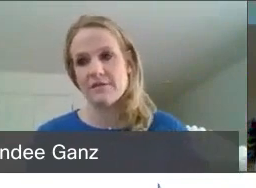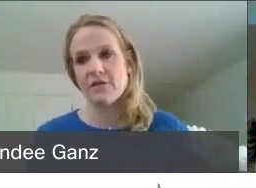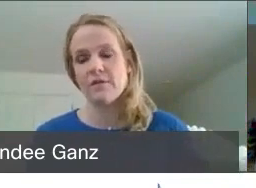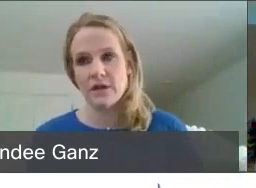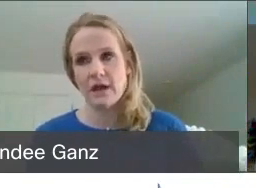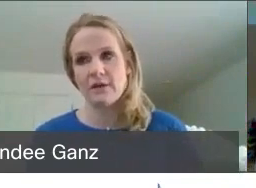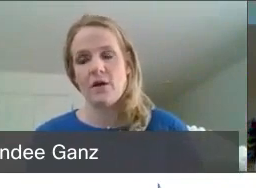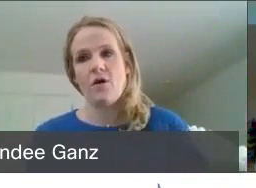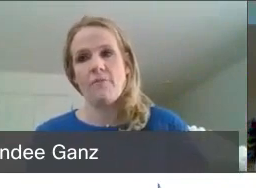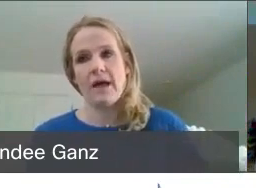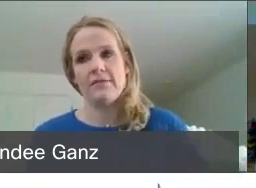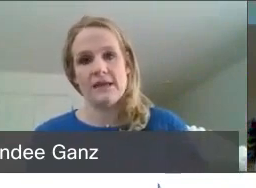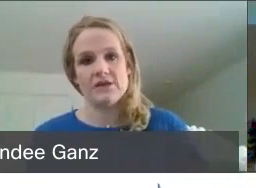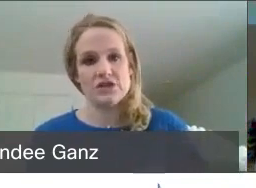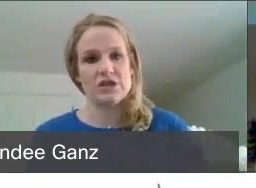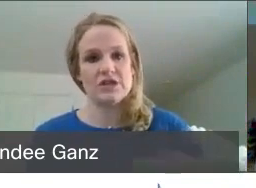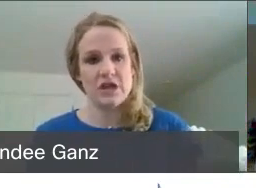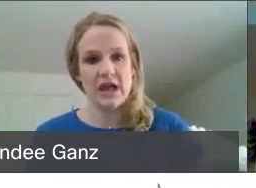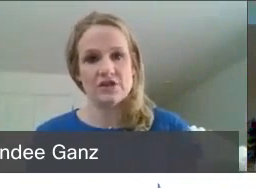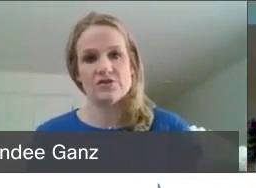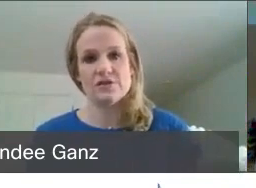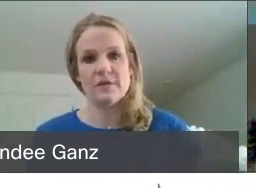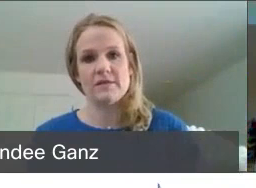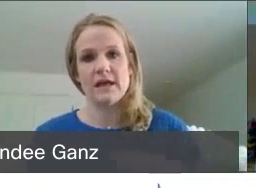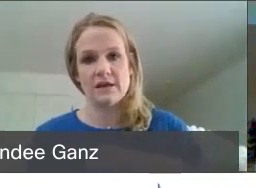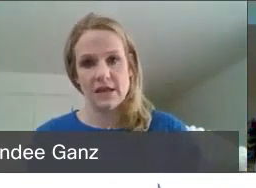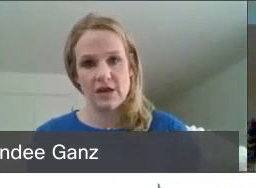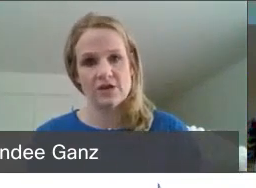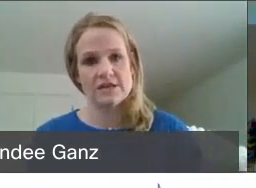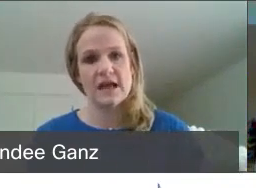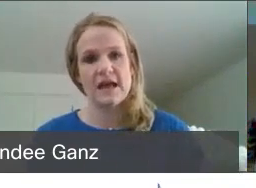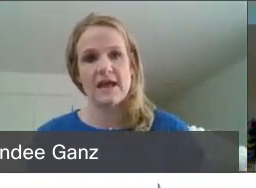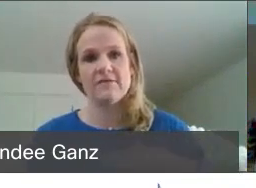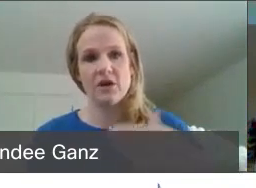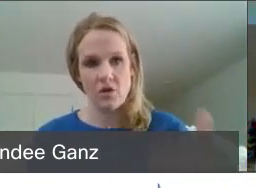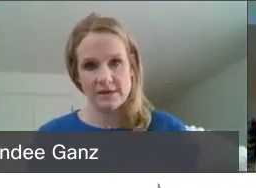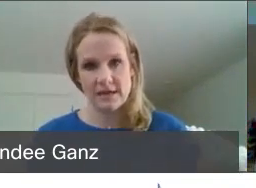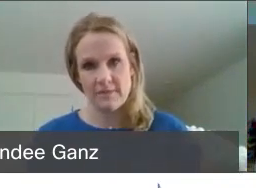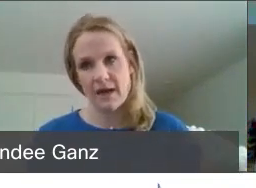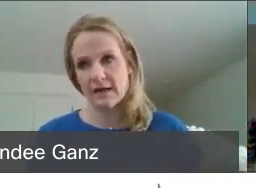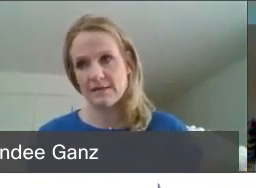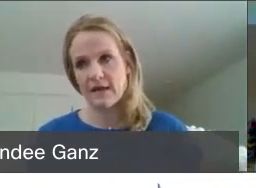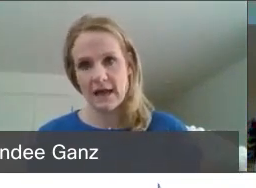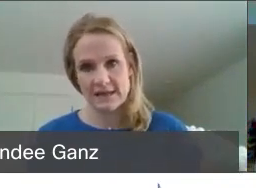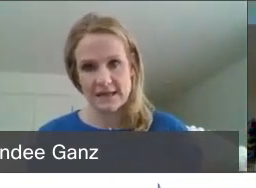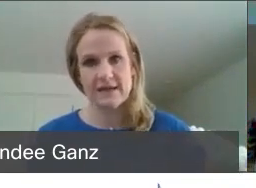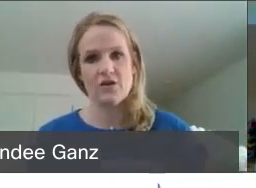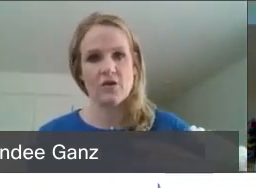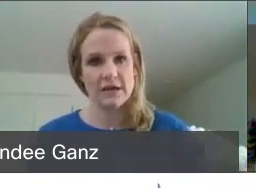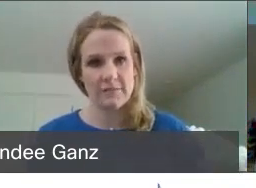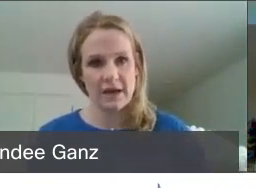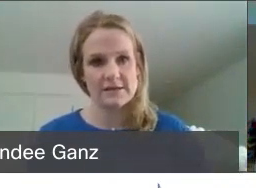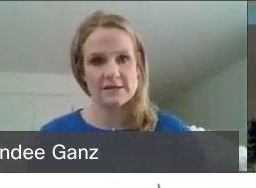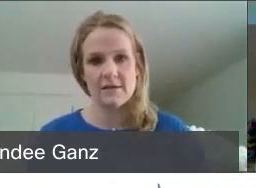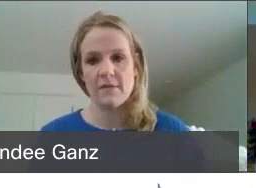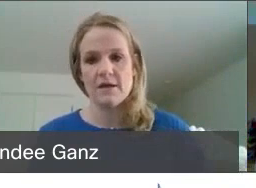some of the stuff that we've done, but these challenges are something that are here to stay, and they're going to impact IT, and they're